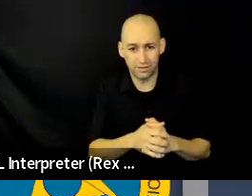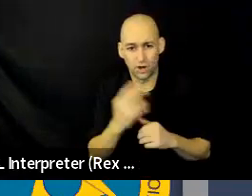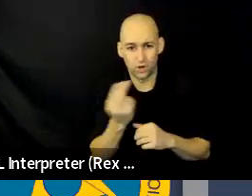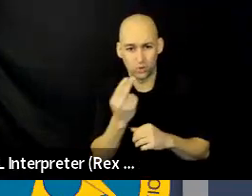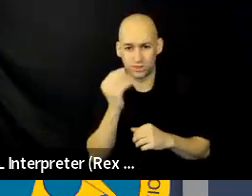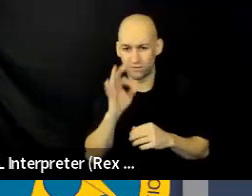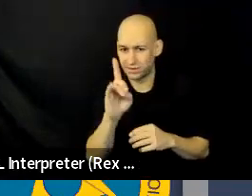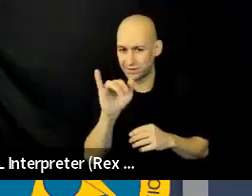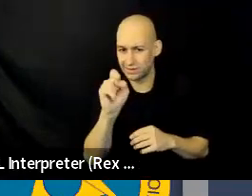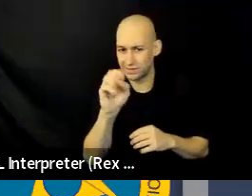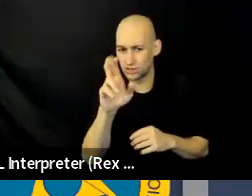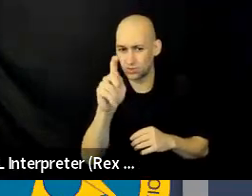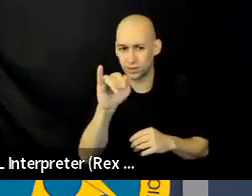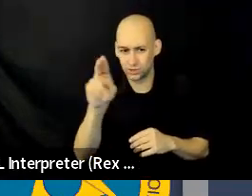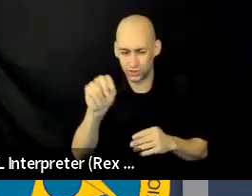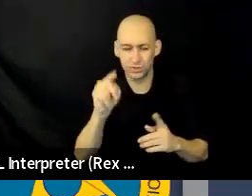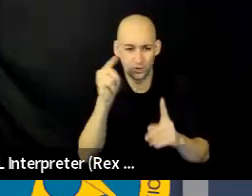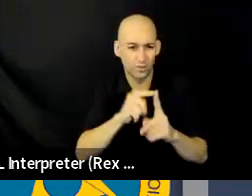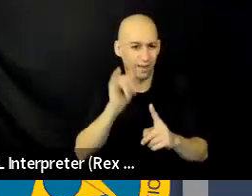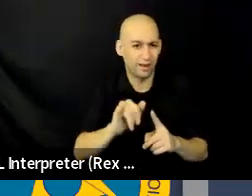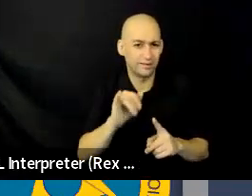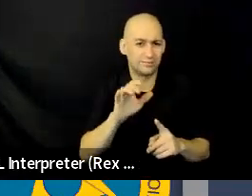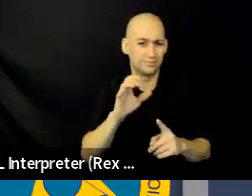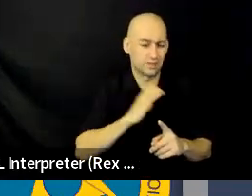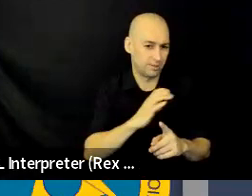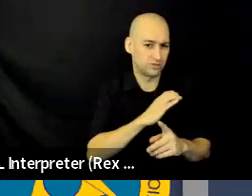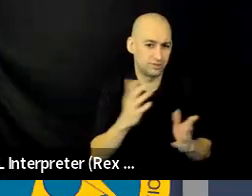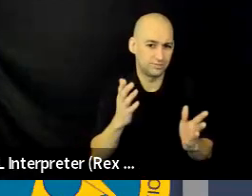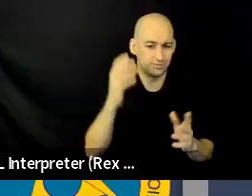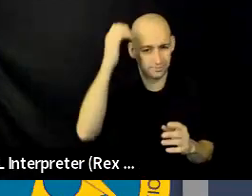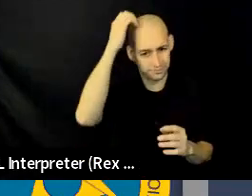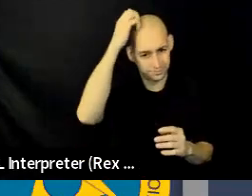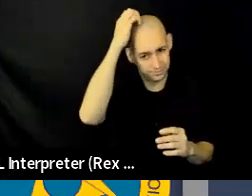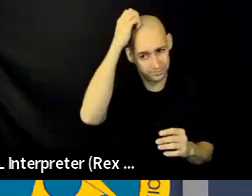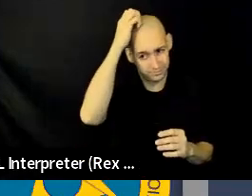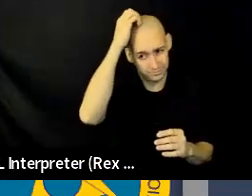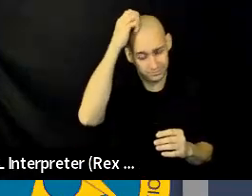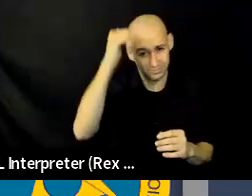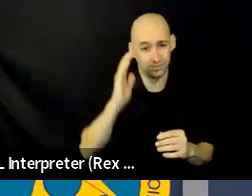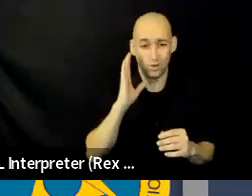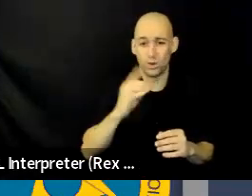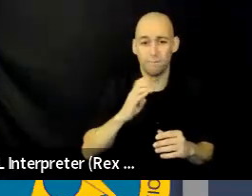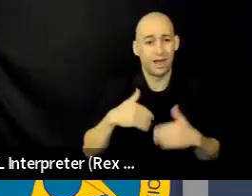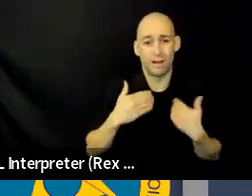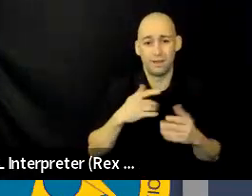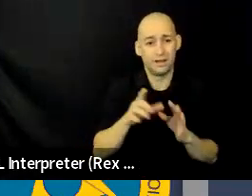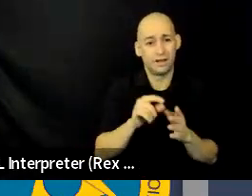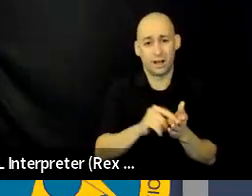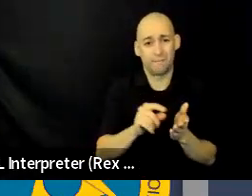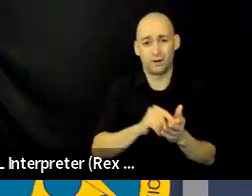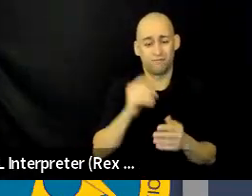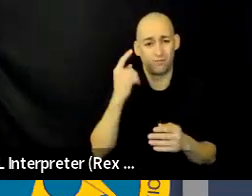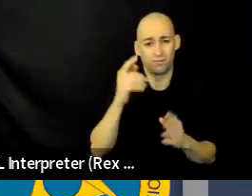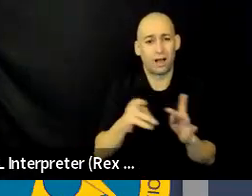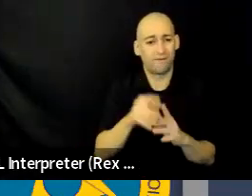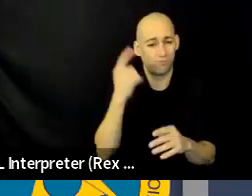discretion towards this commission. So. Yes, I would be happy to comment on that. So